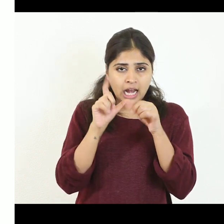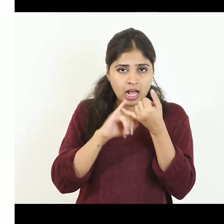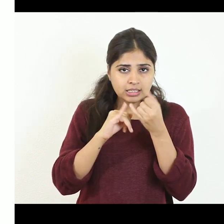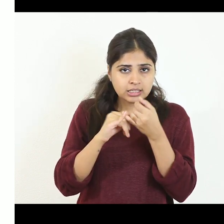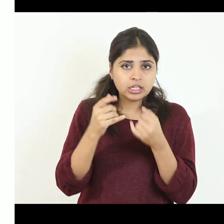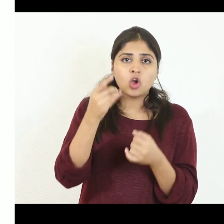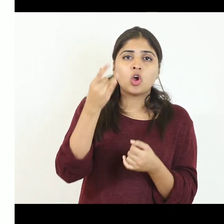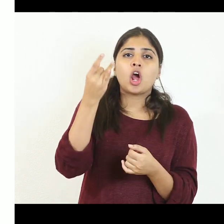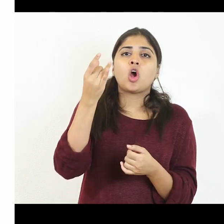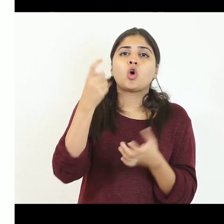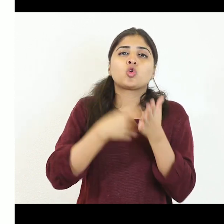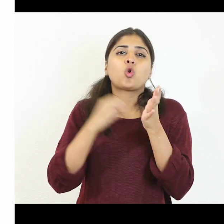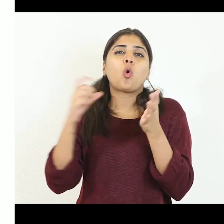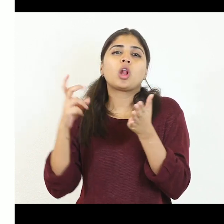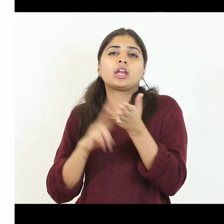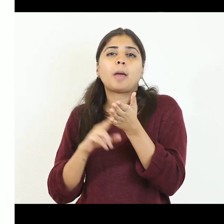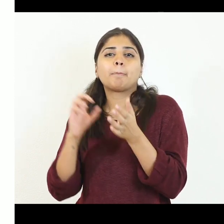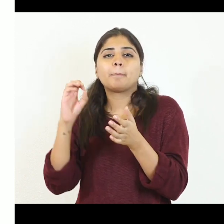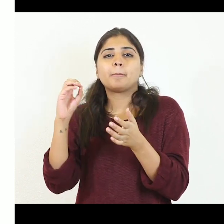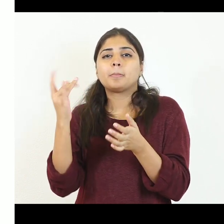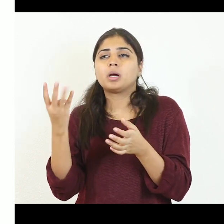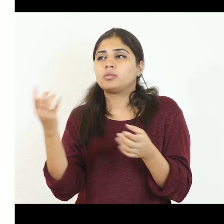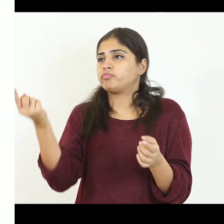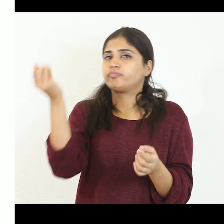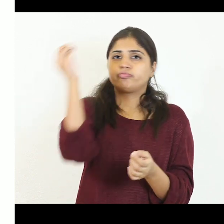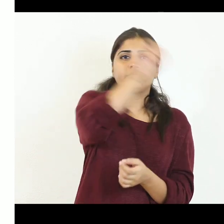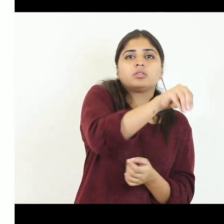place of class, the roll number is entered.